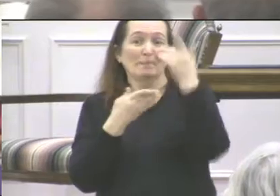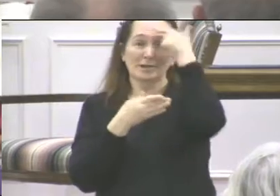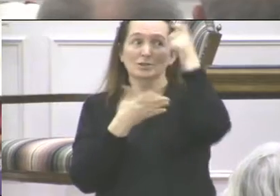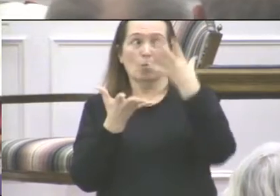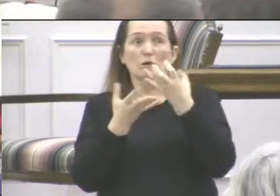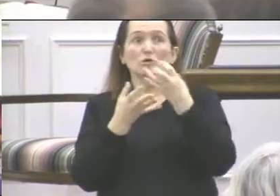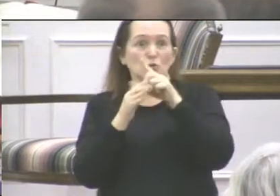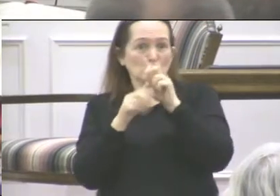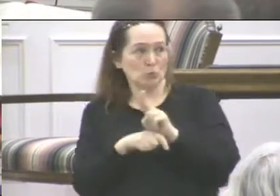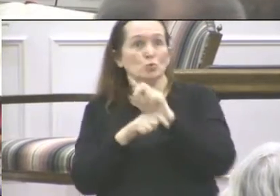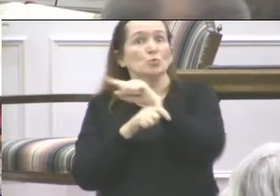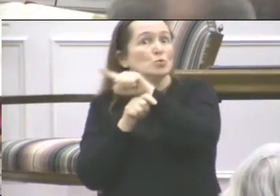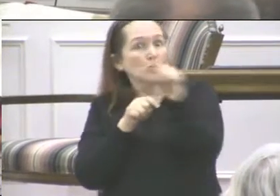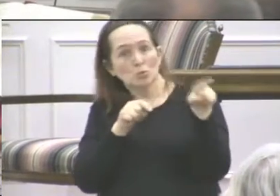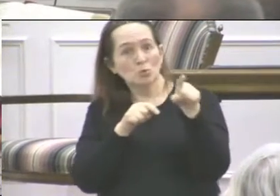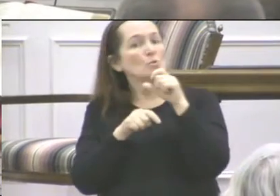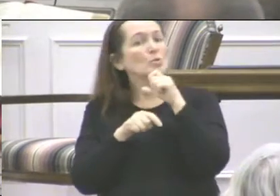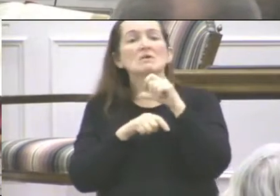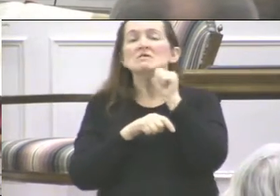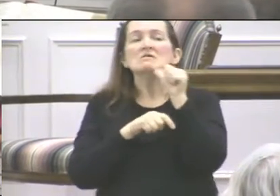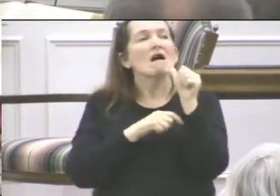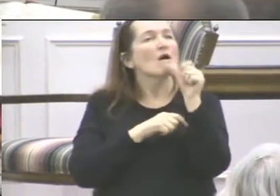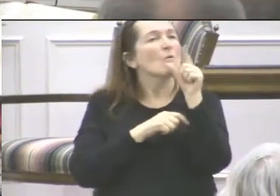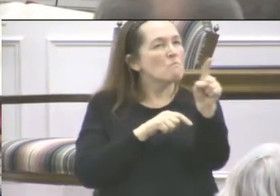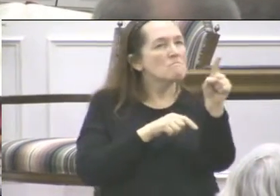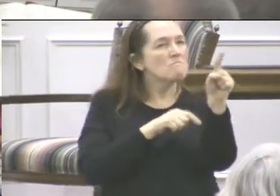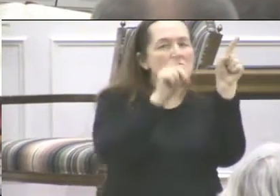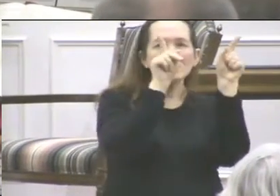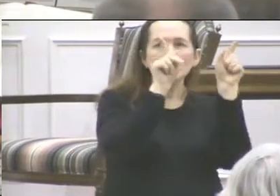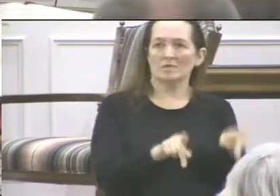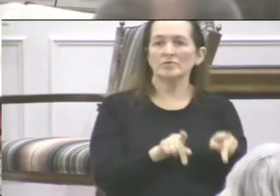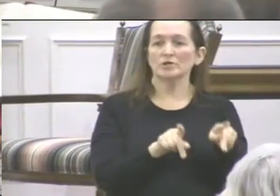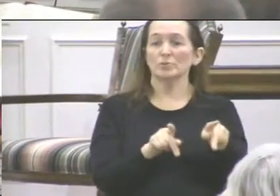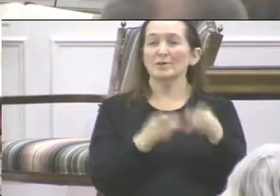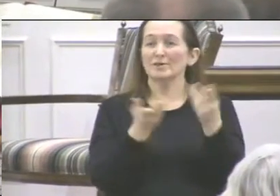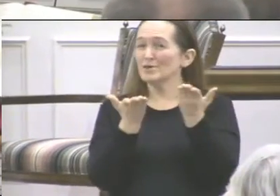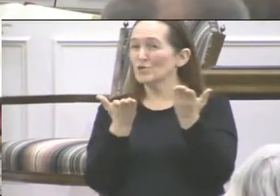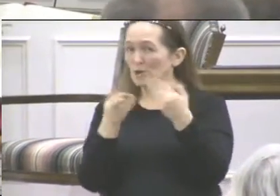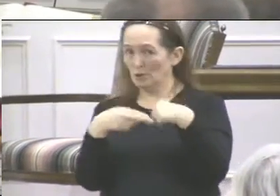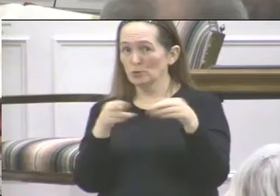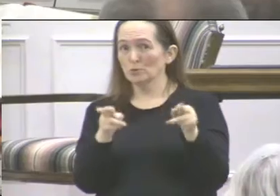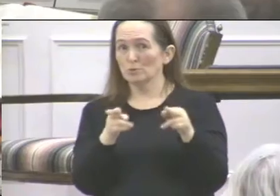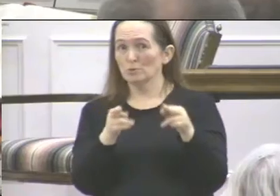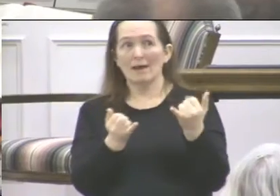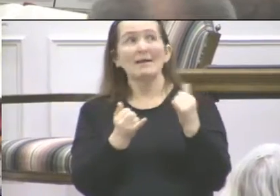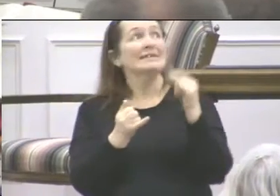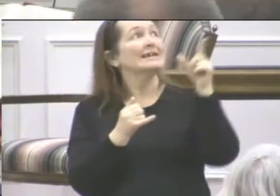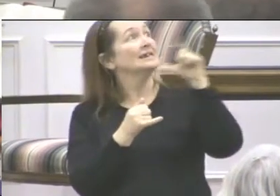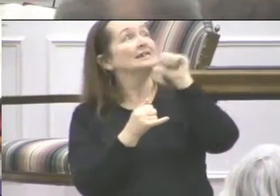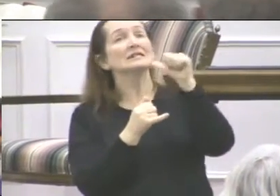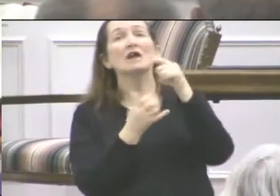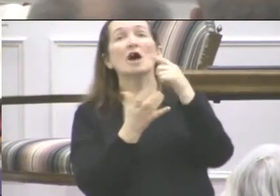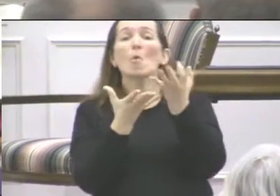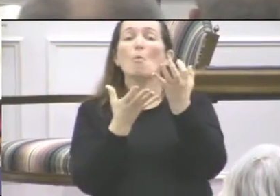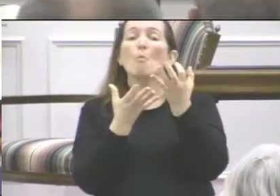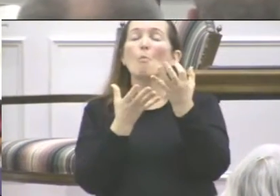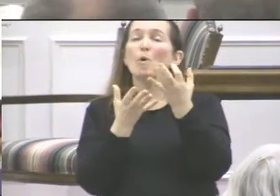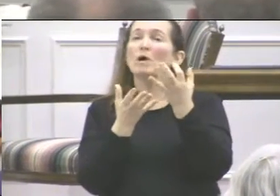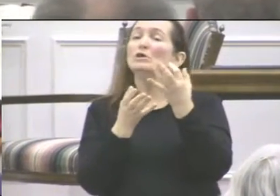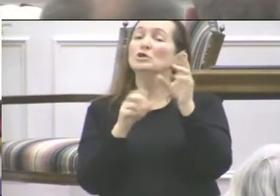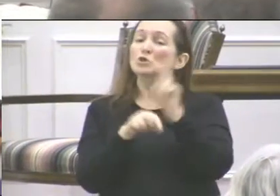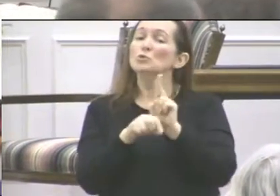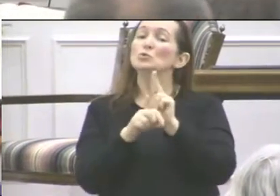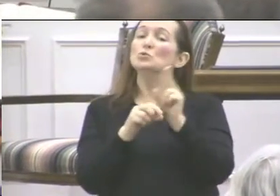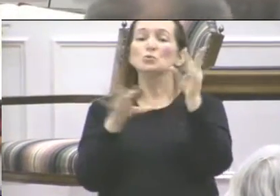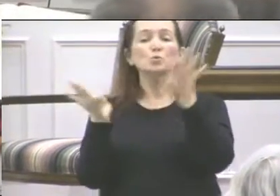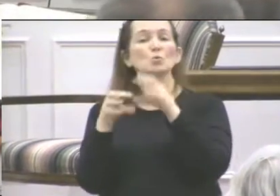you. There isn't an individual in this room right now that God is not wanting to use to